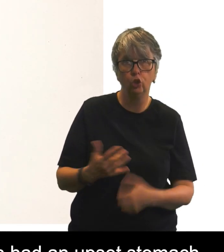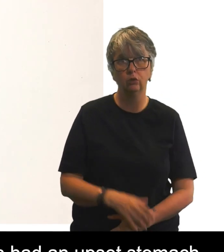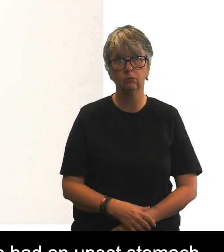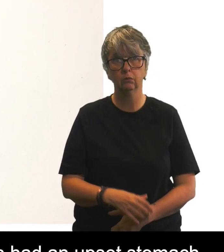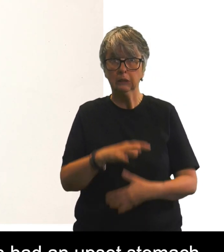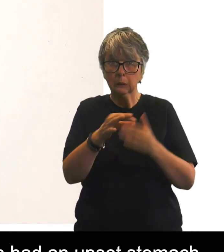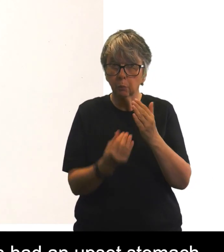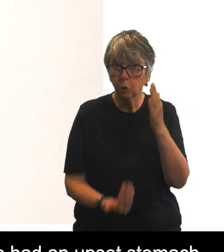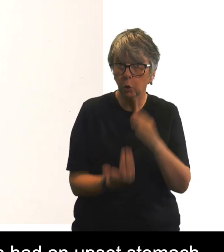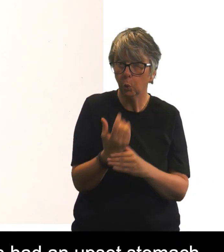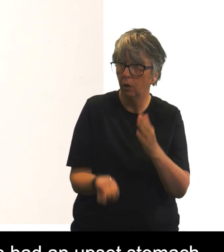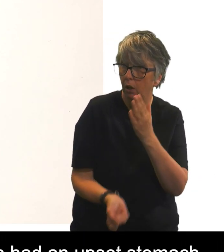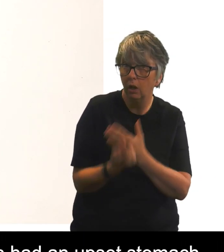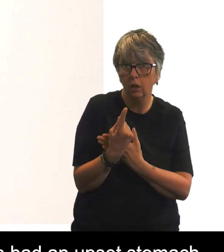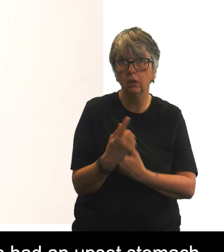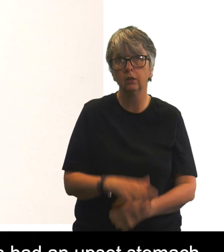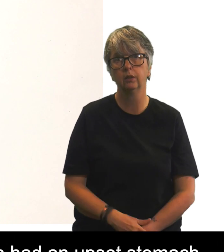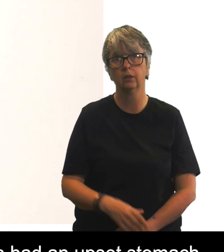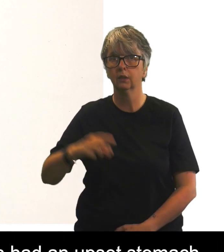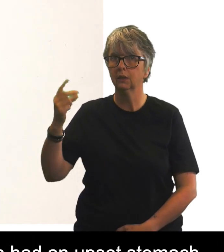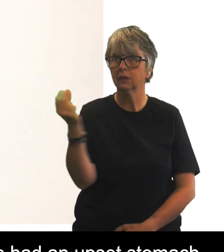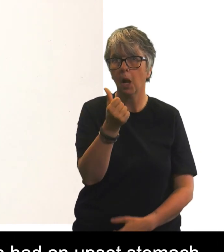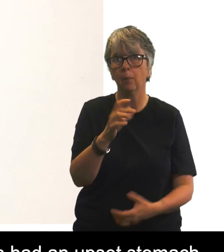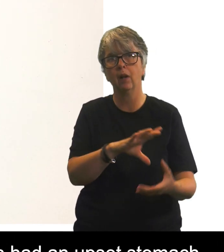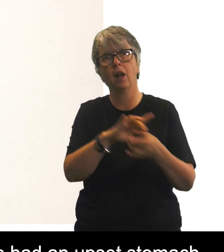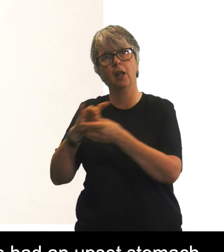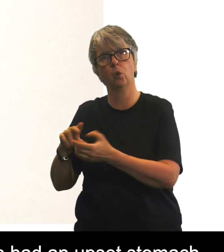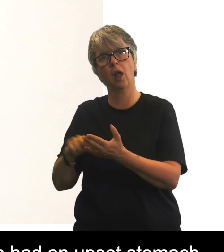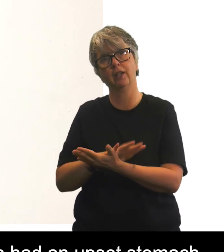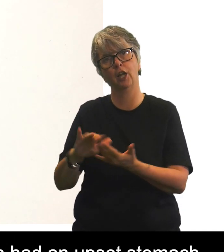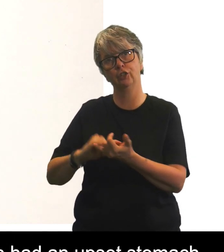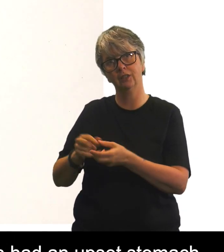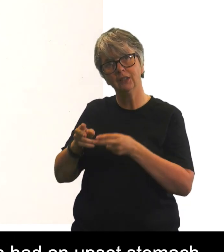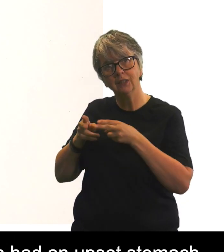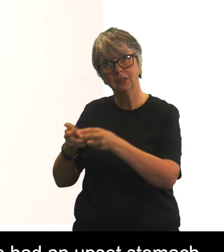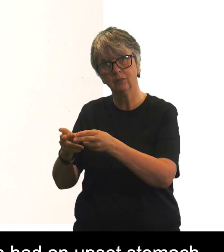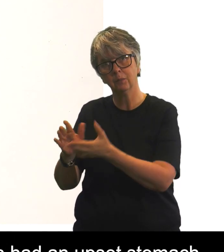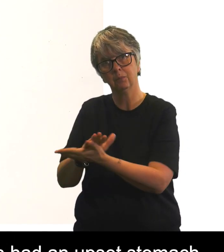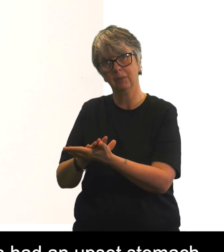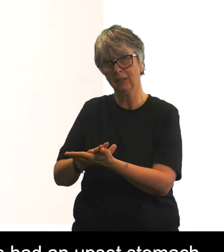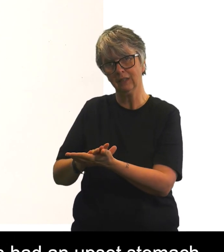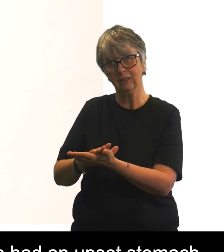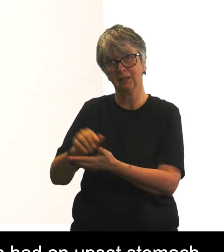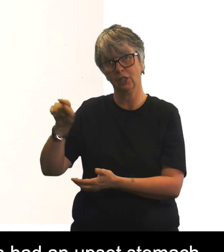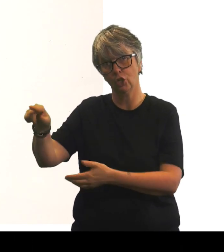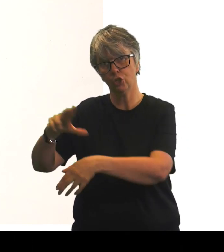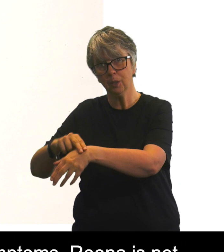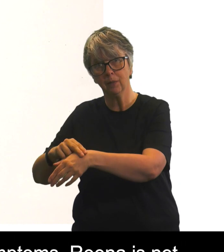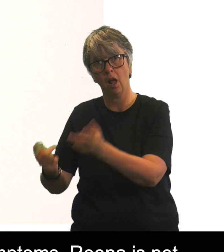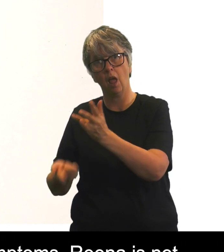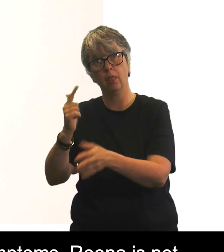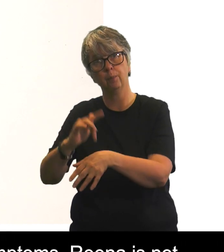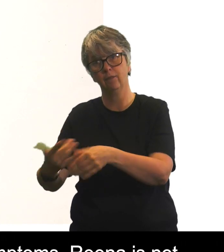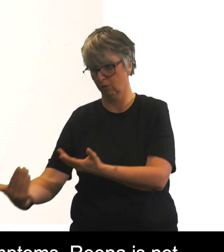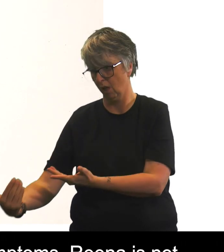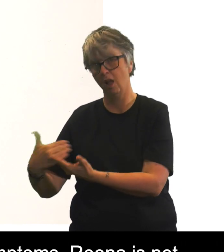for Dave today, who has had an upset stomach and has been feeling more tired than usual for 3 weeks.